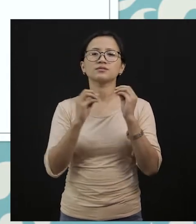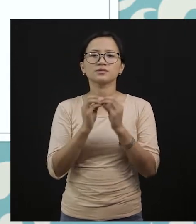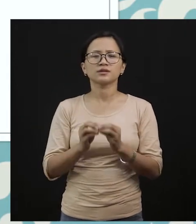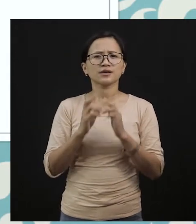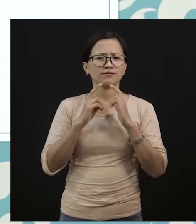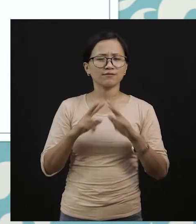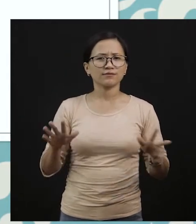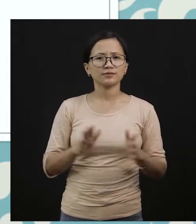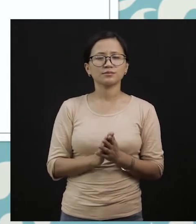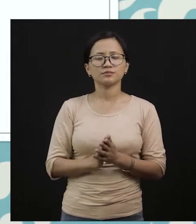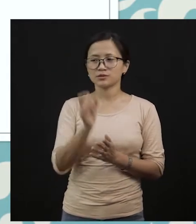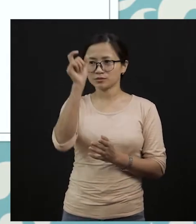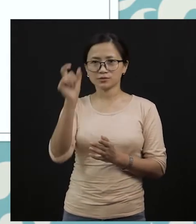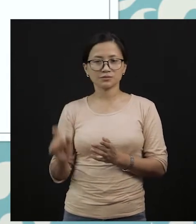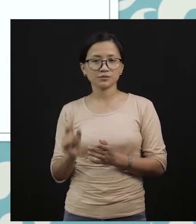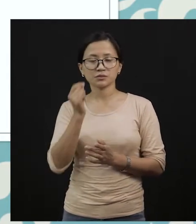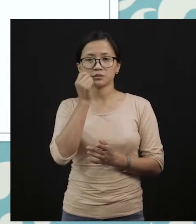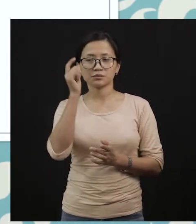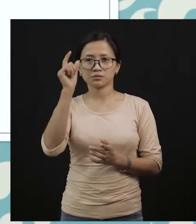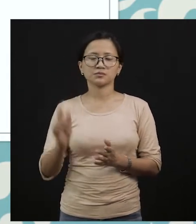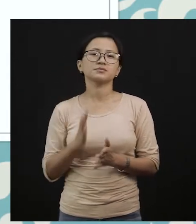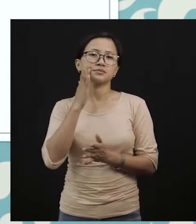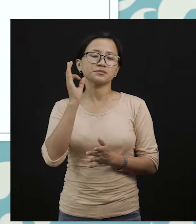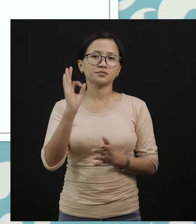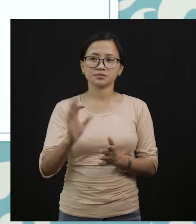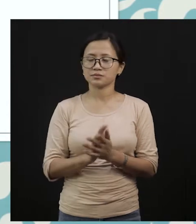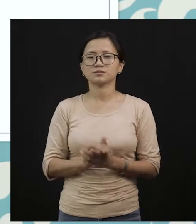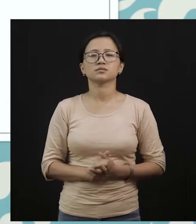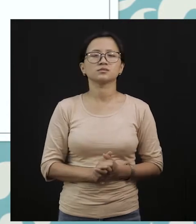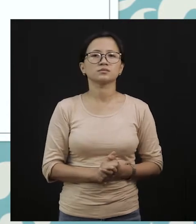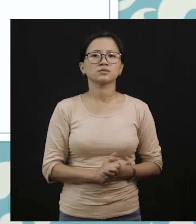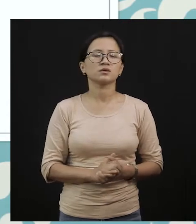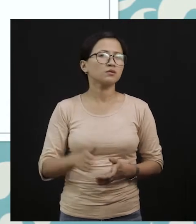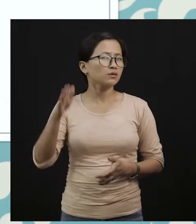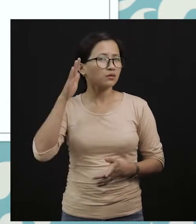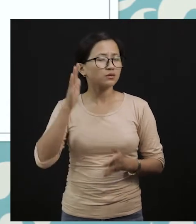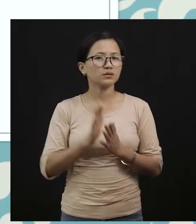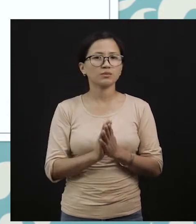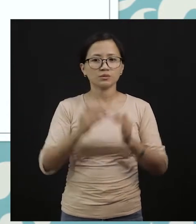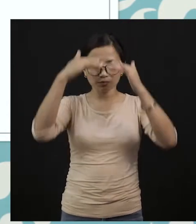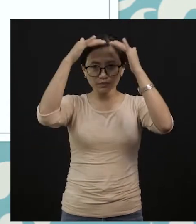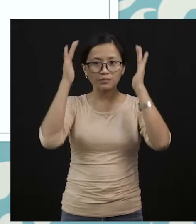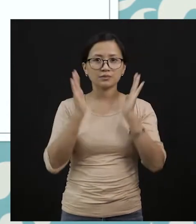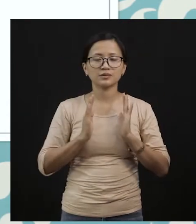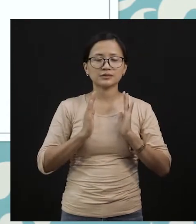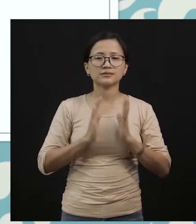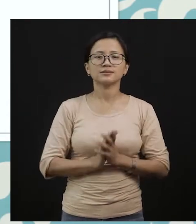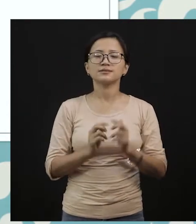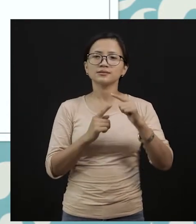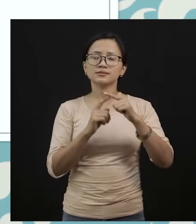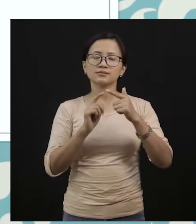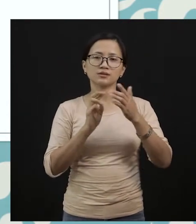a very, very prominent person. Prominent means important, okay? You have all heard about Mother Teresa, right? We are going